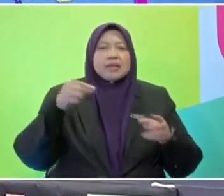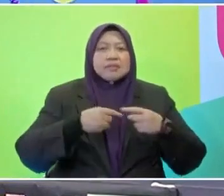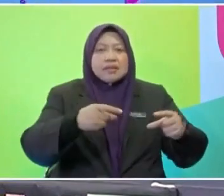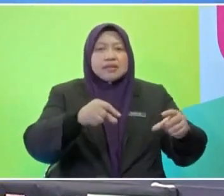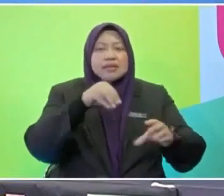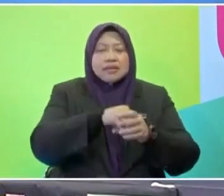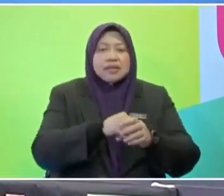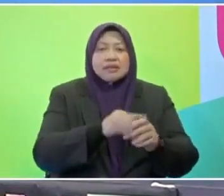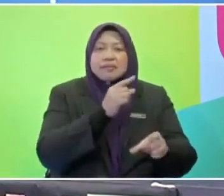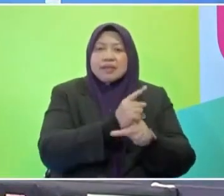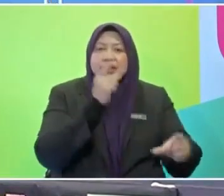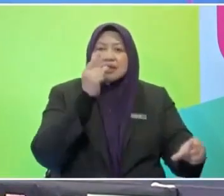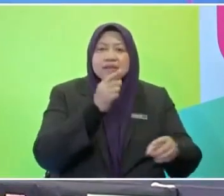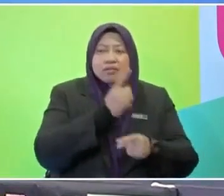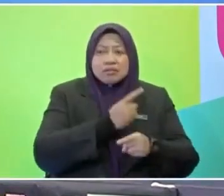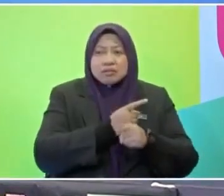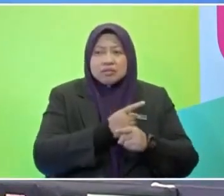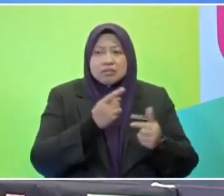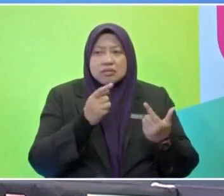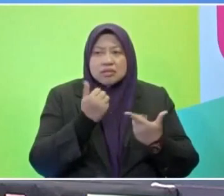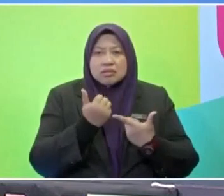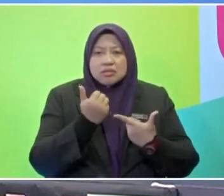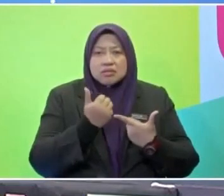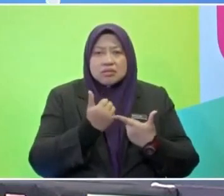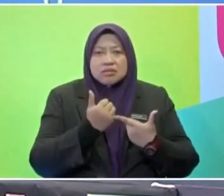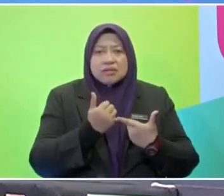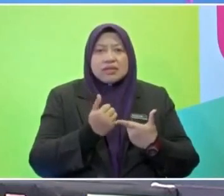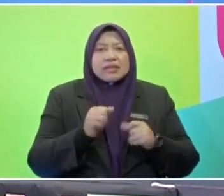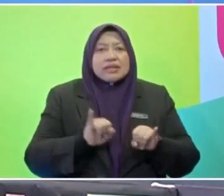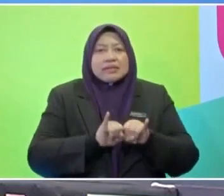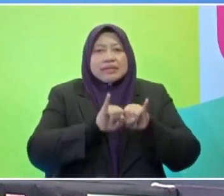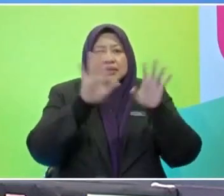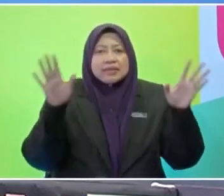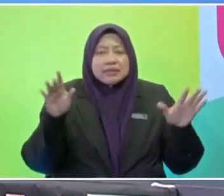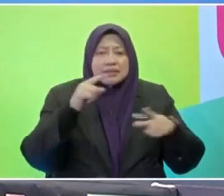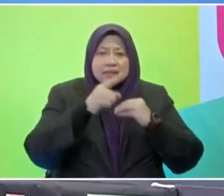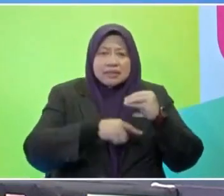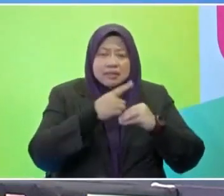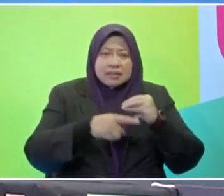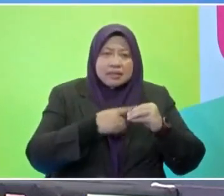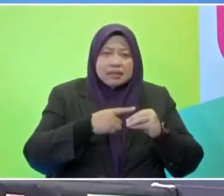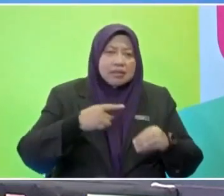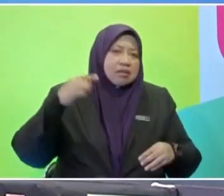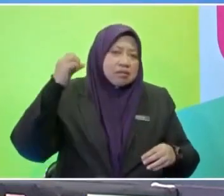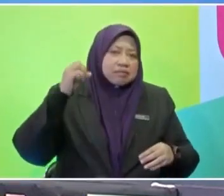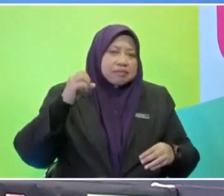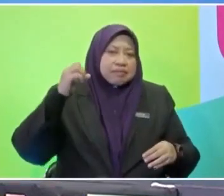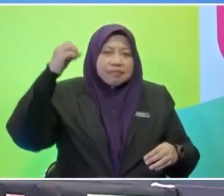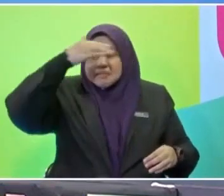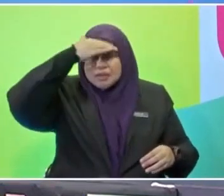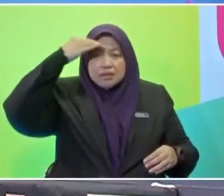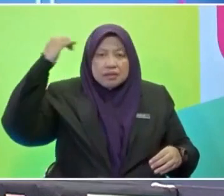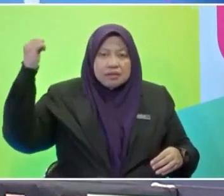Okay, secondly, we have also learned about the clarity shadows of the object. Okay, and we learn about